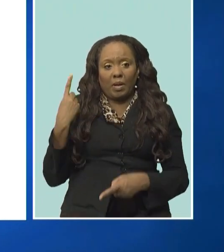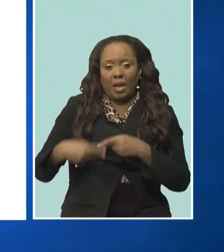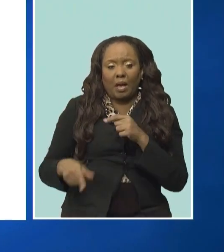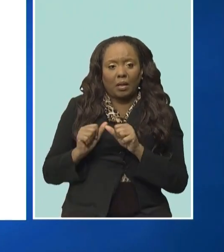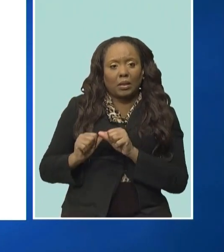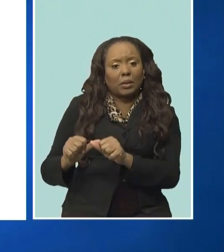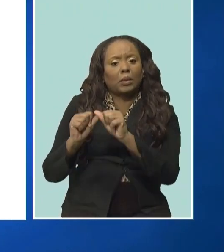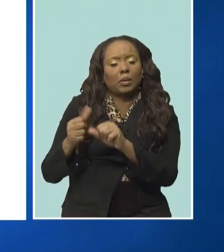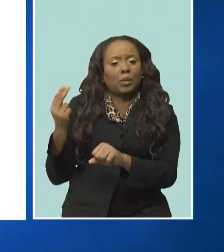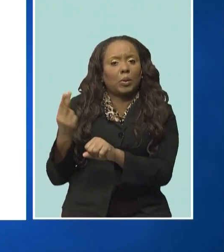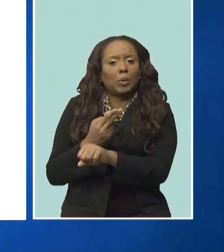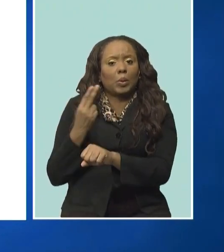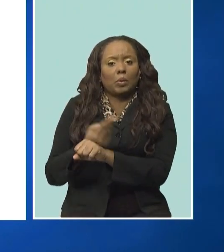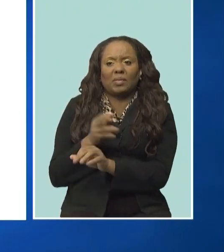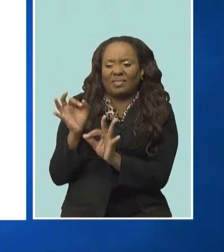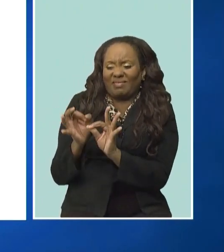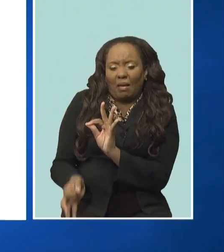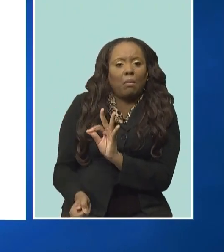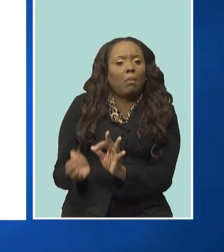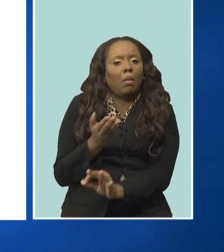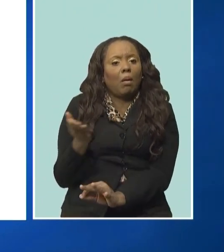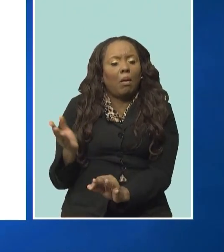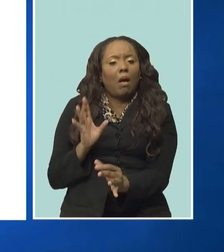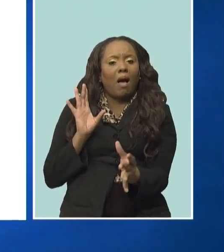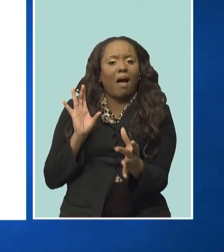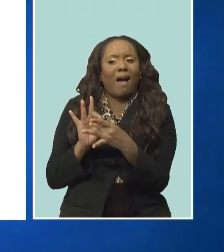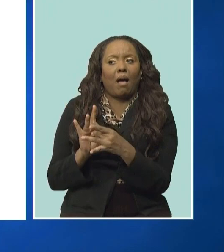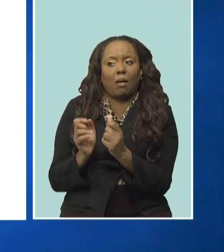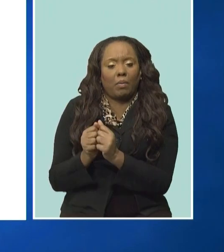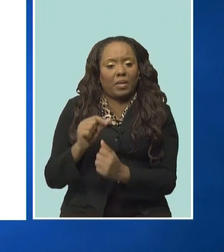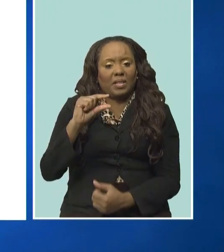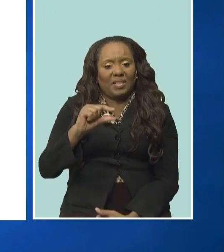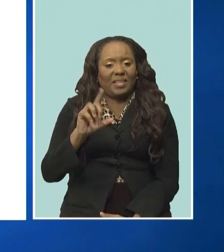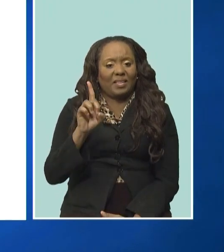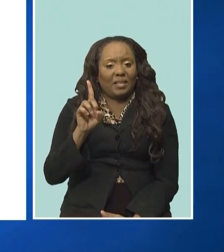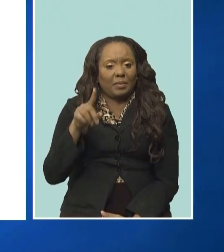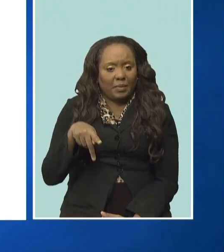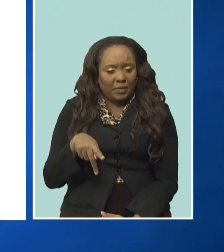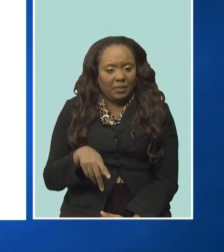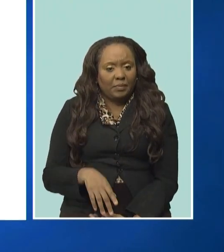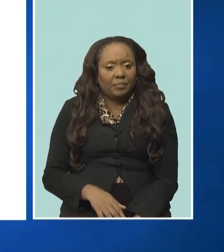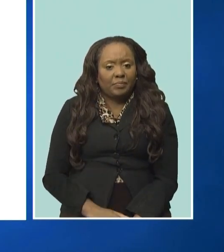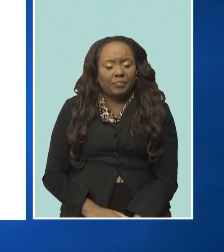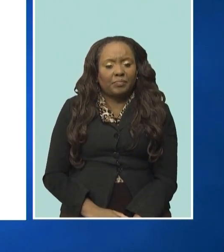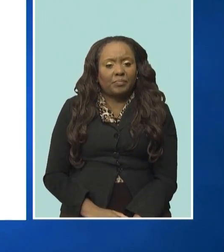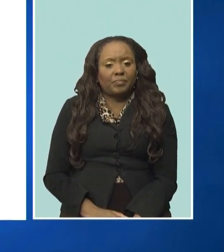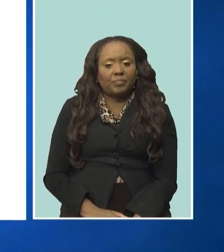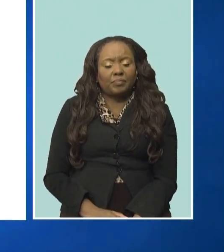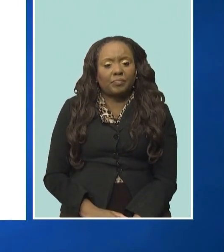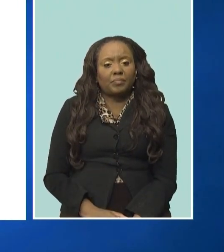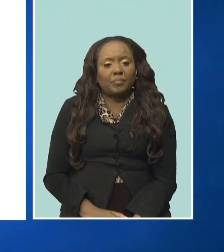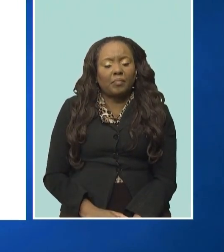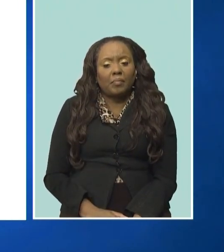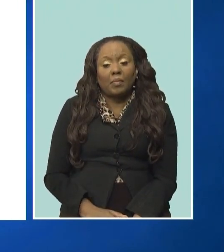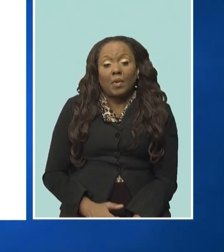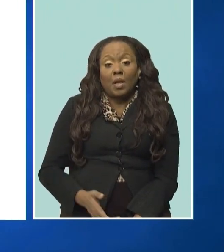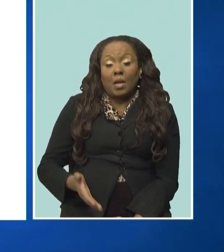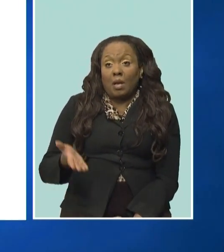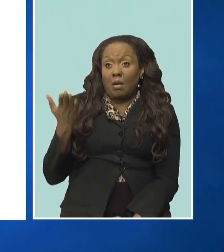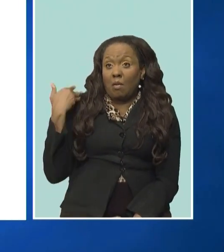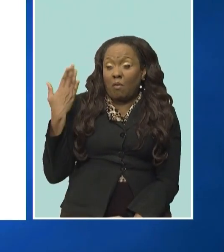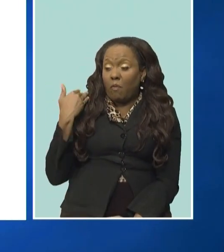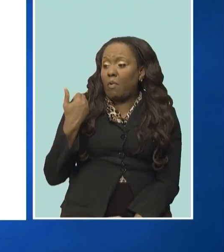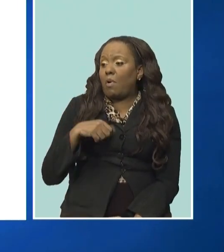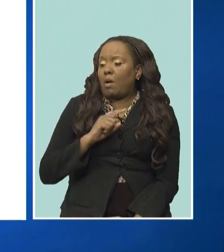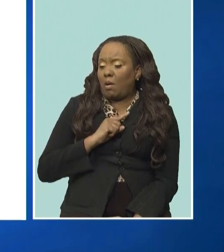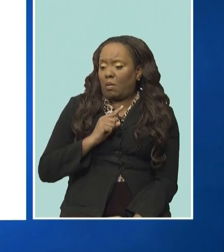the simple matrix of GDP. The days when you could look at GDP as